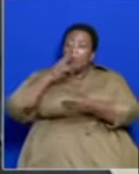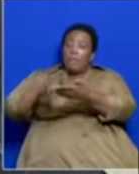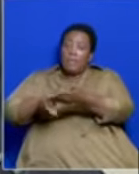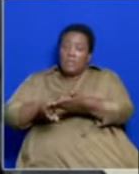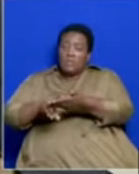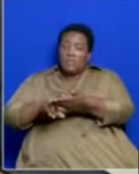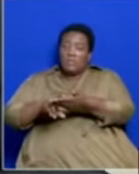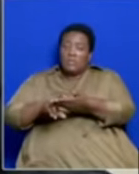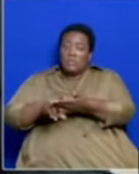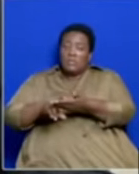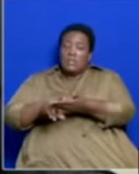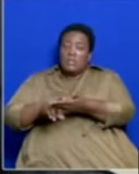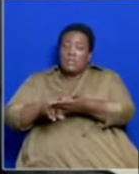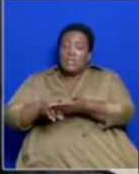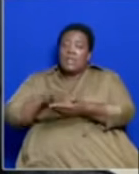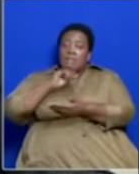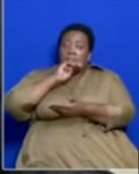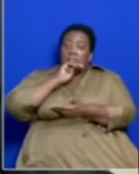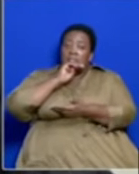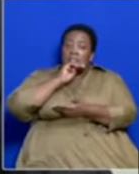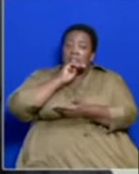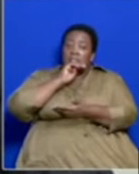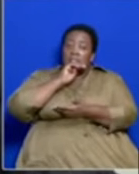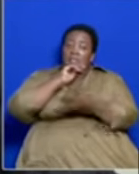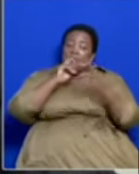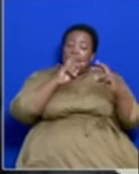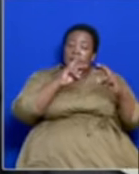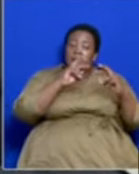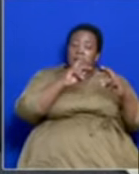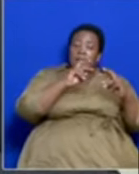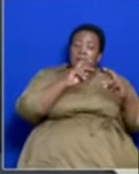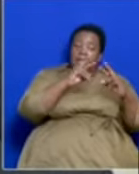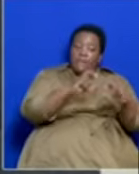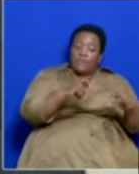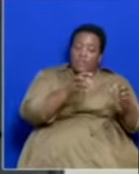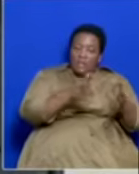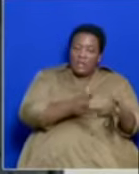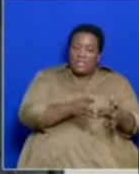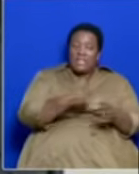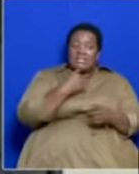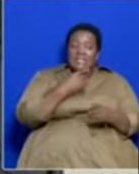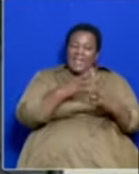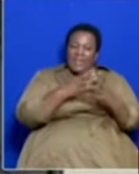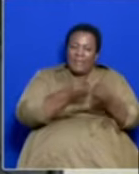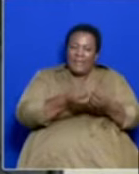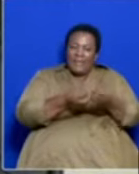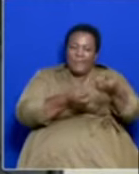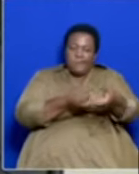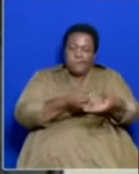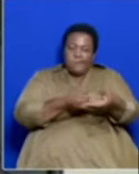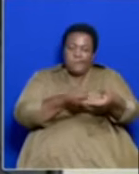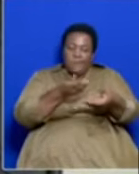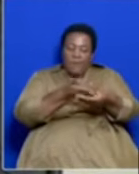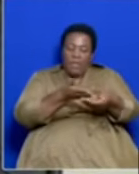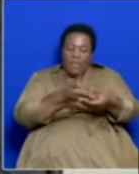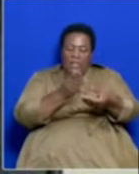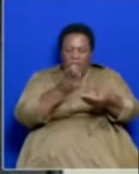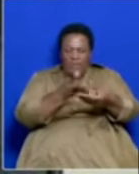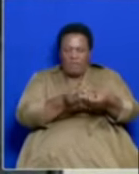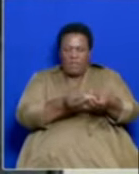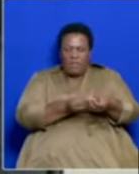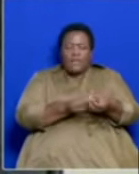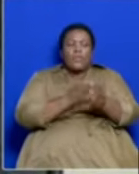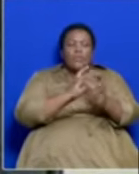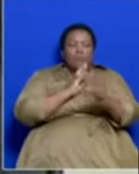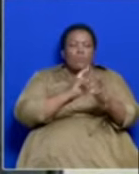the investigating officer says that everything is here in the docket, and you compile your report to DPP